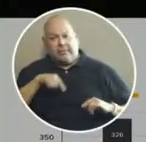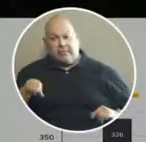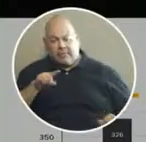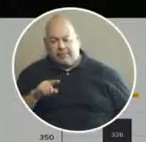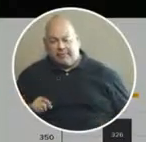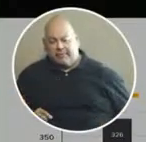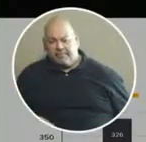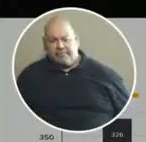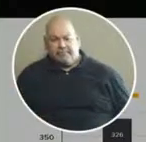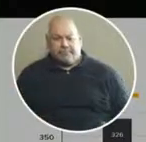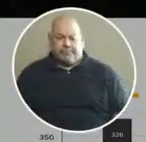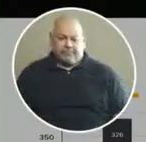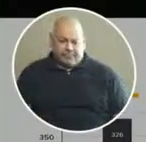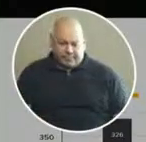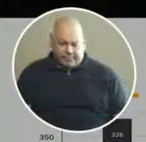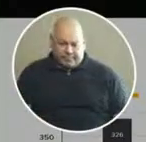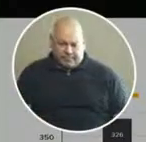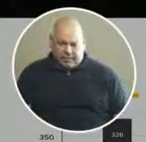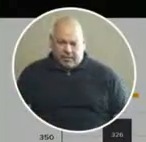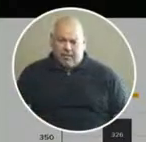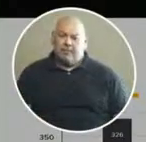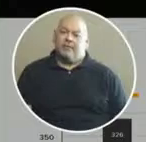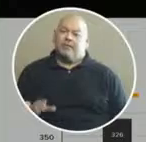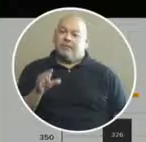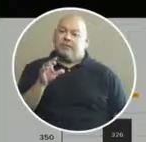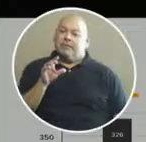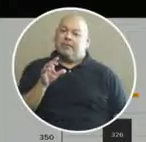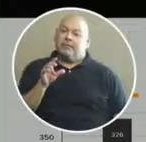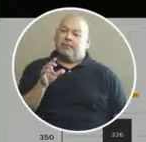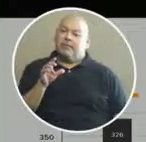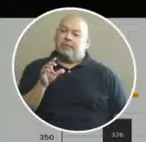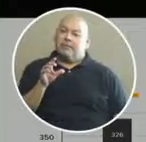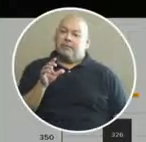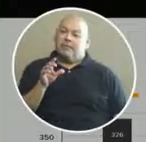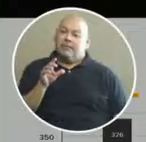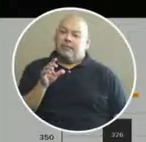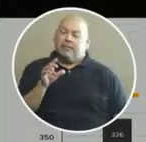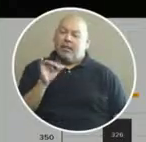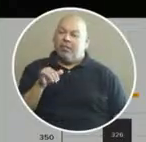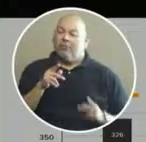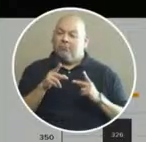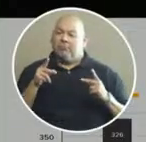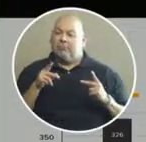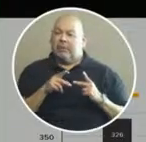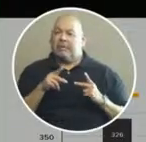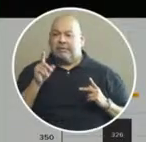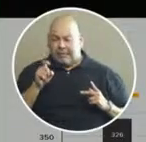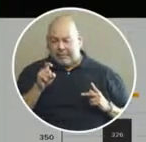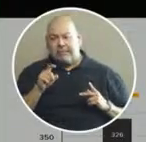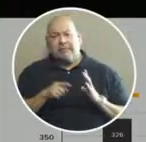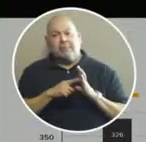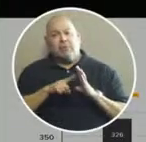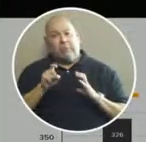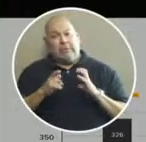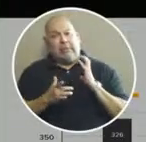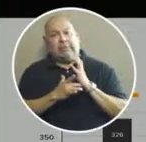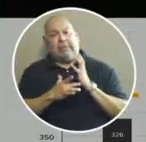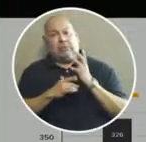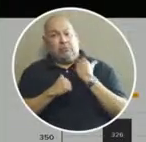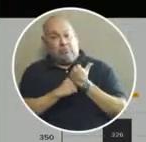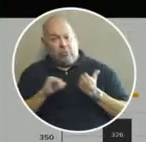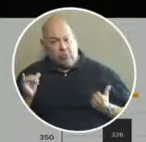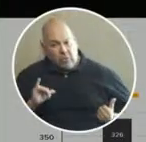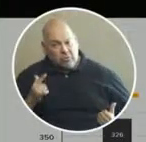residents. We conducted several return visits at those facilities that needed technical support,